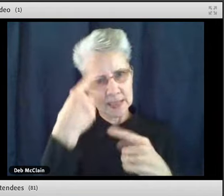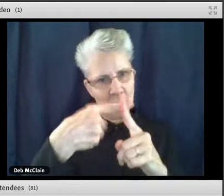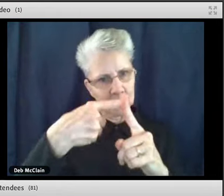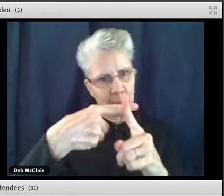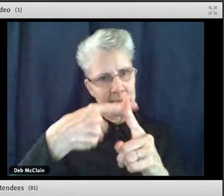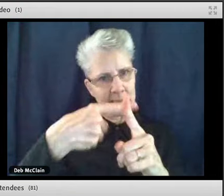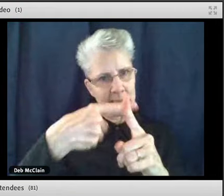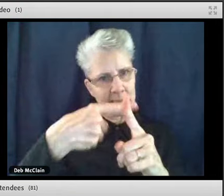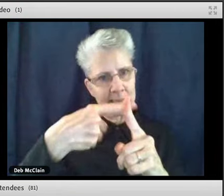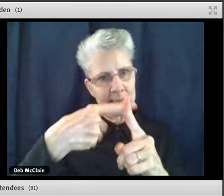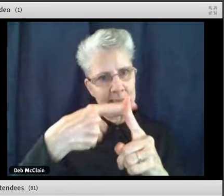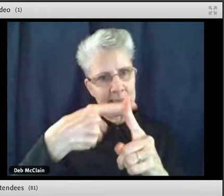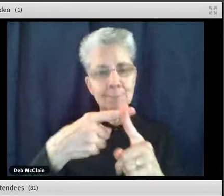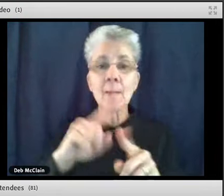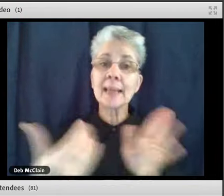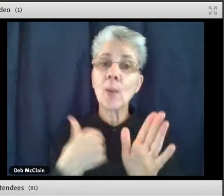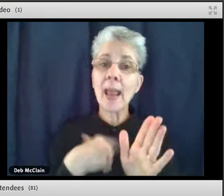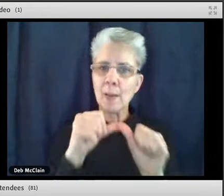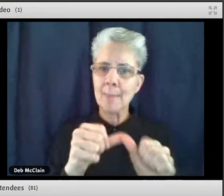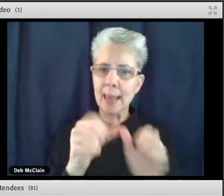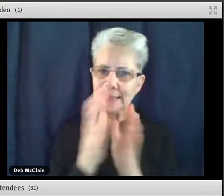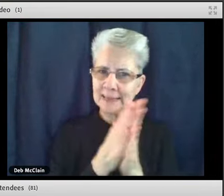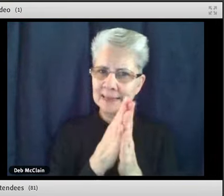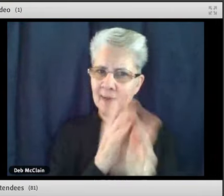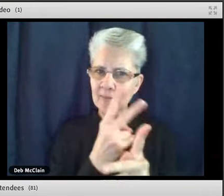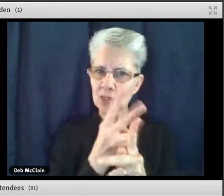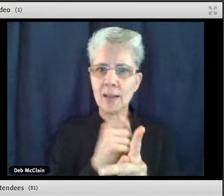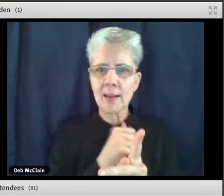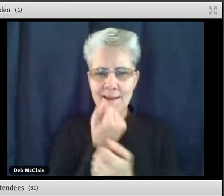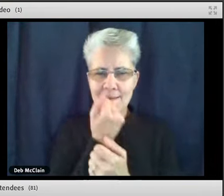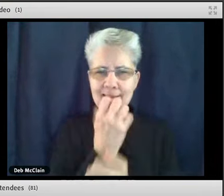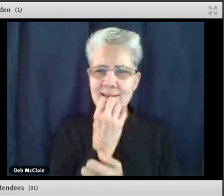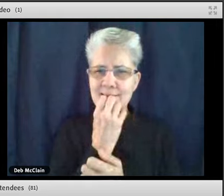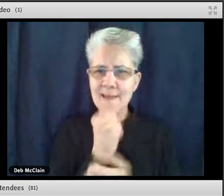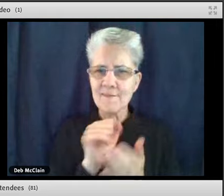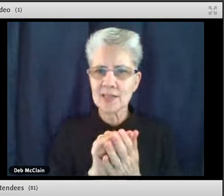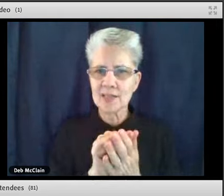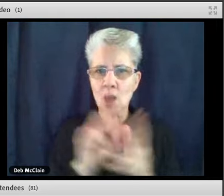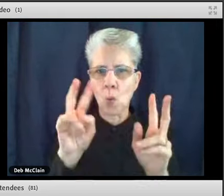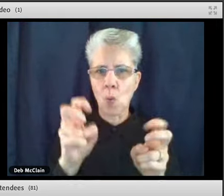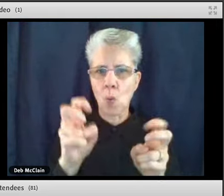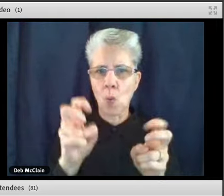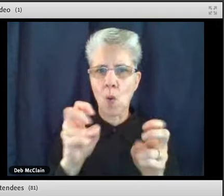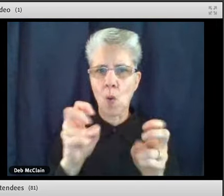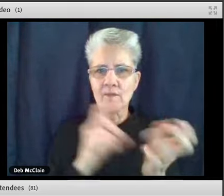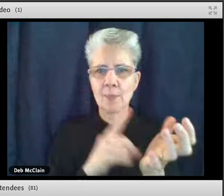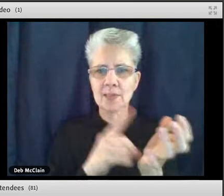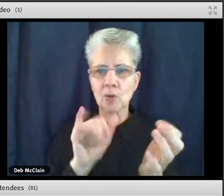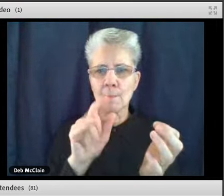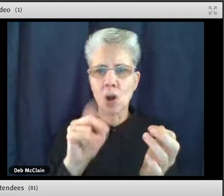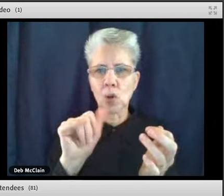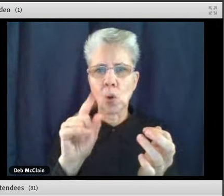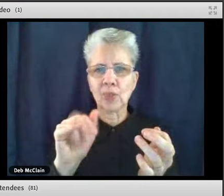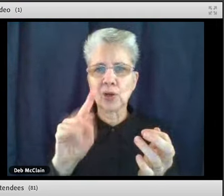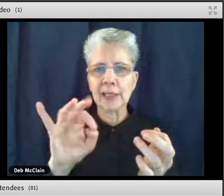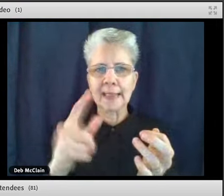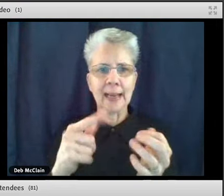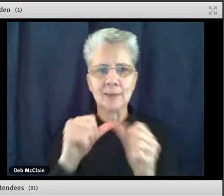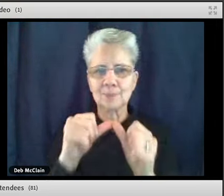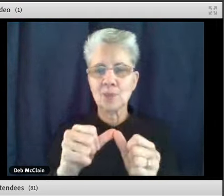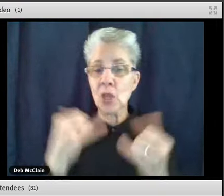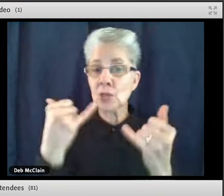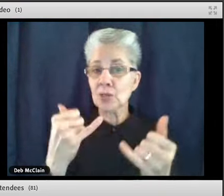the ratio. I think it's a fourth of a cup of bleach to a gallon of water. Please correct me if I'm wrong, somebody. We had that in a spray bottle. So if you ran